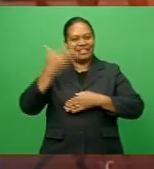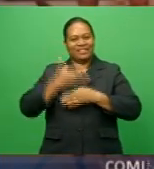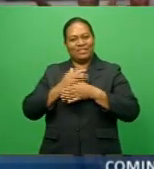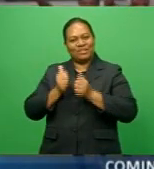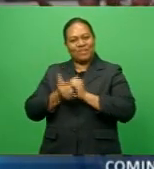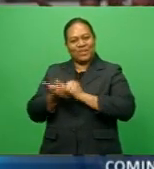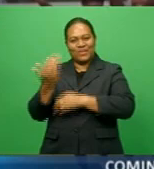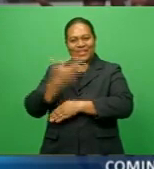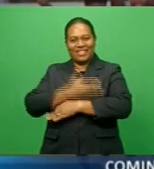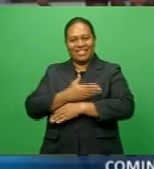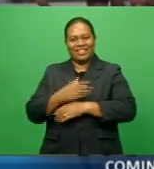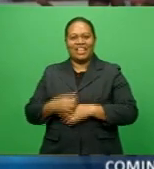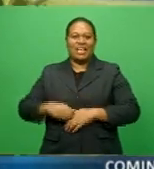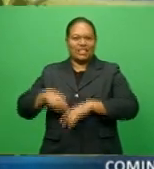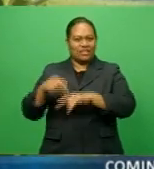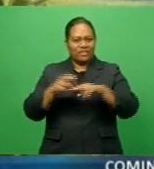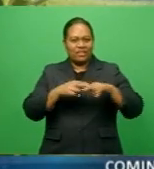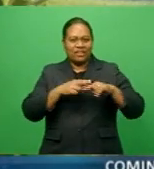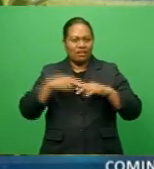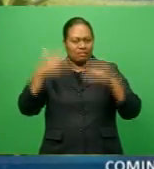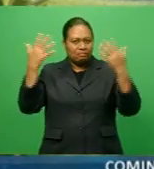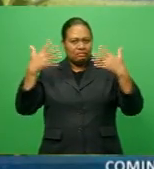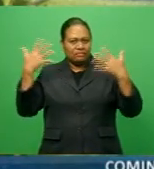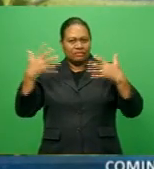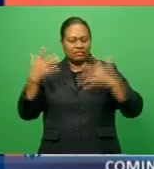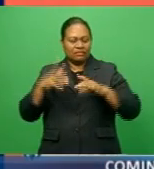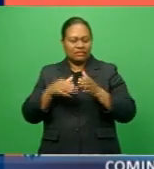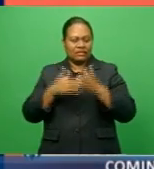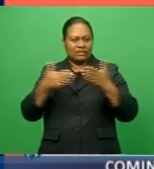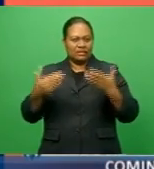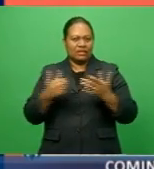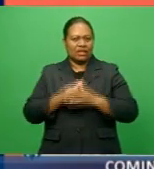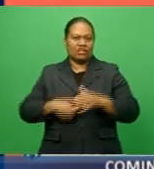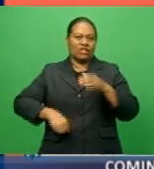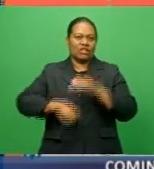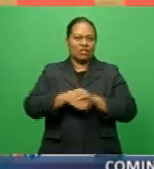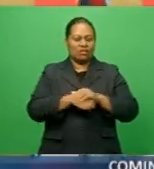Tonight. Fijiana 15 drawn in tough pool.